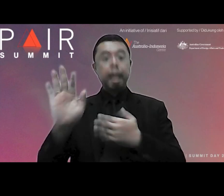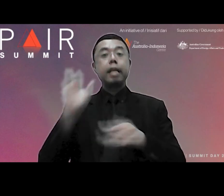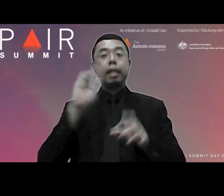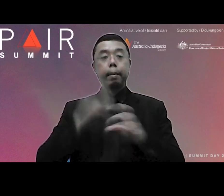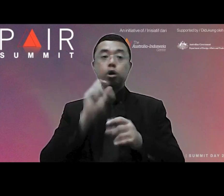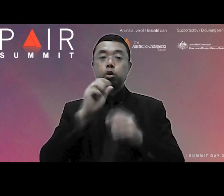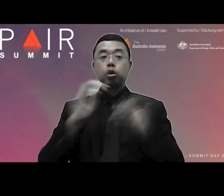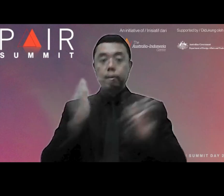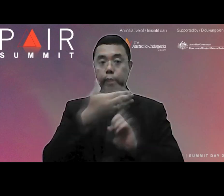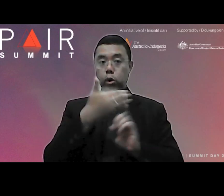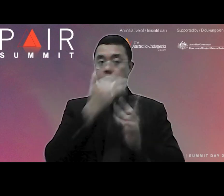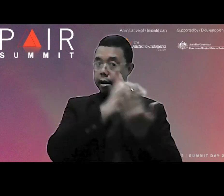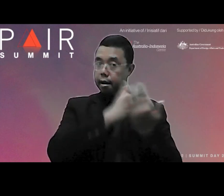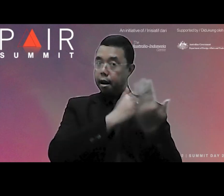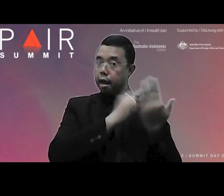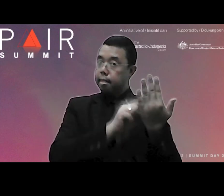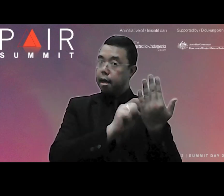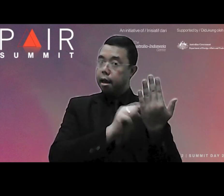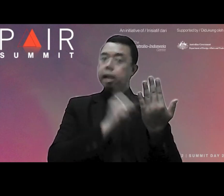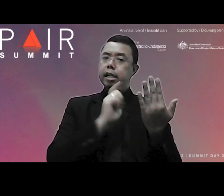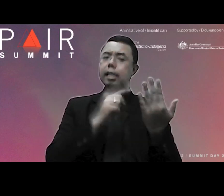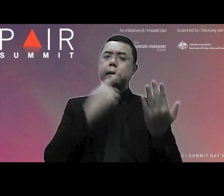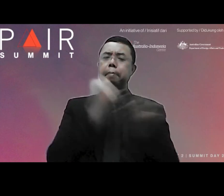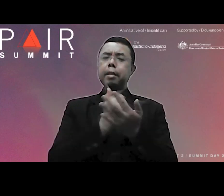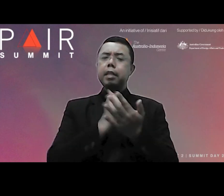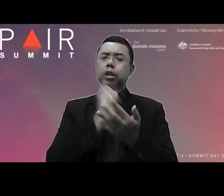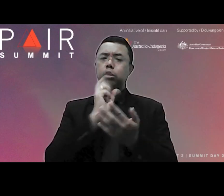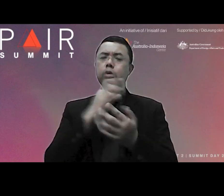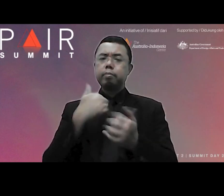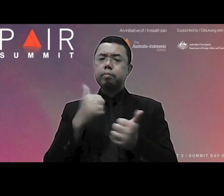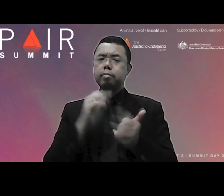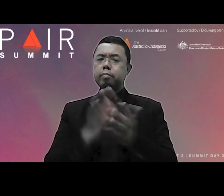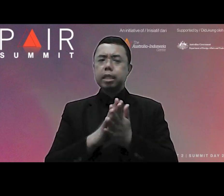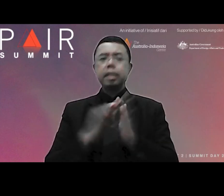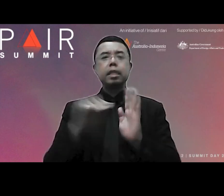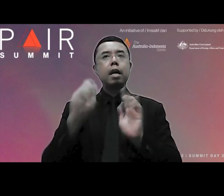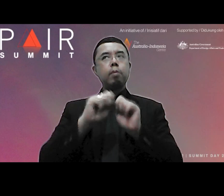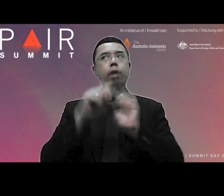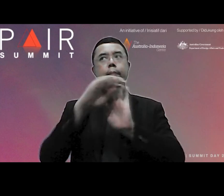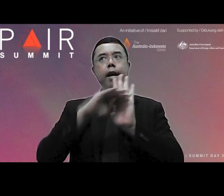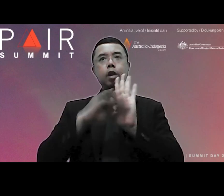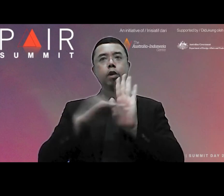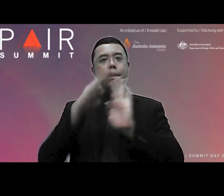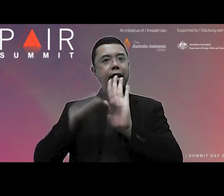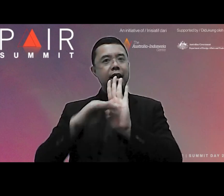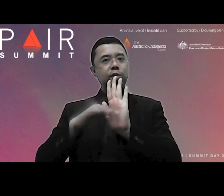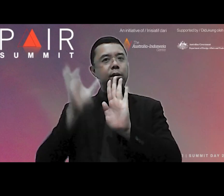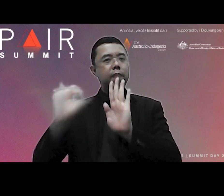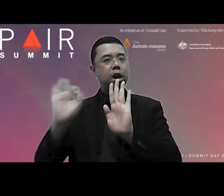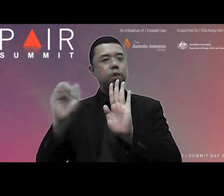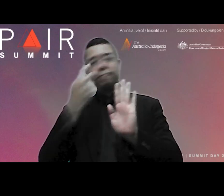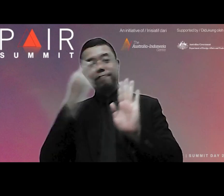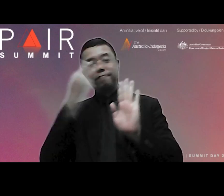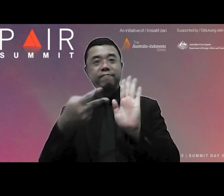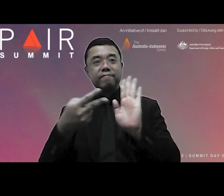the important policymakers and program decisions into the future. And the perspectives of industry leaders like Jeff Parker, Pak Jeff from the